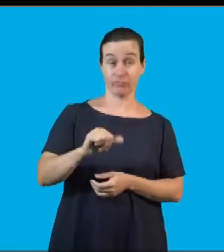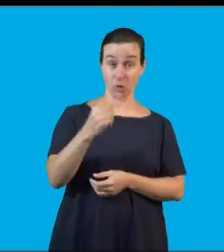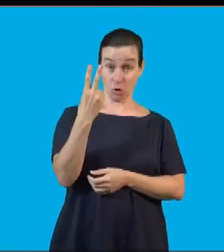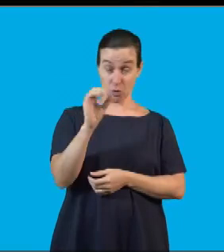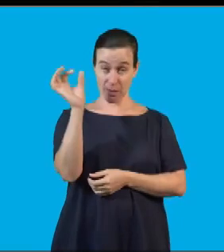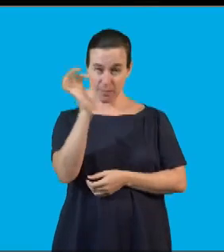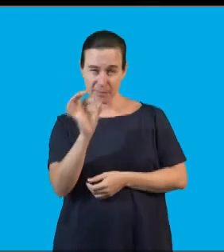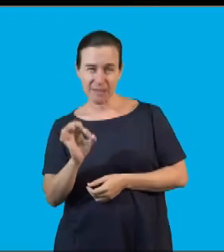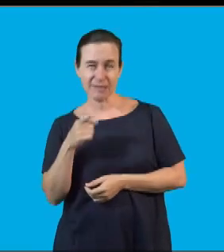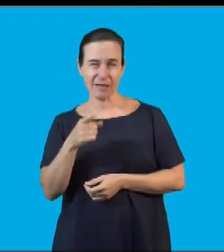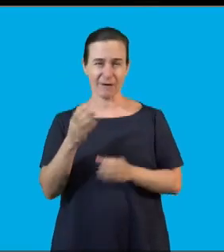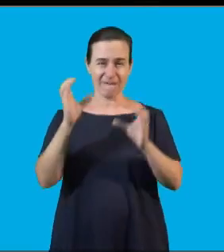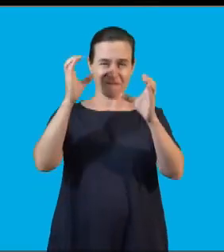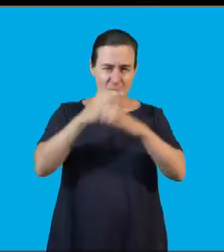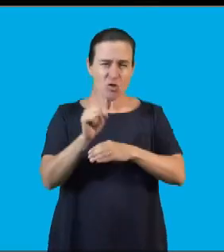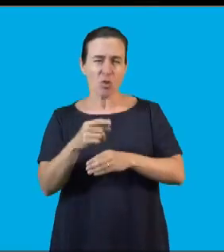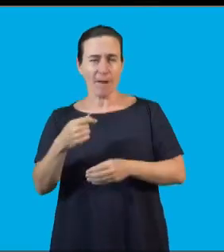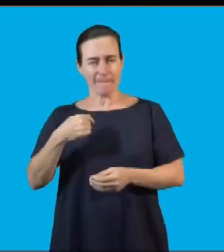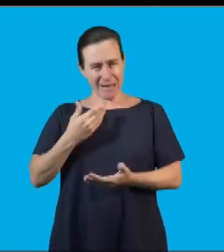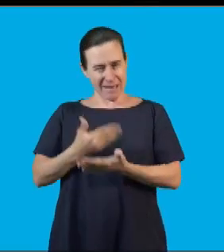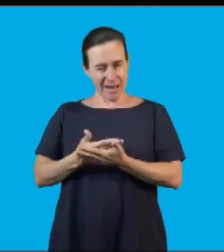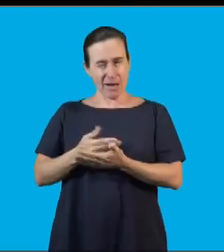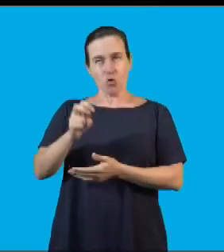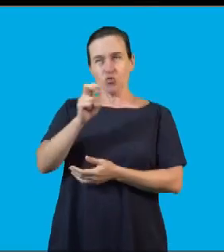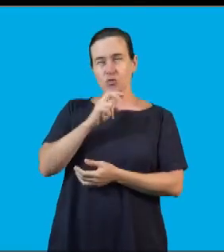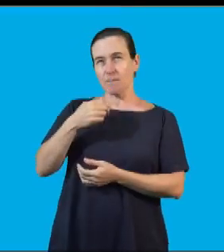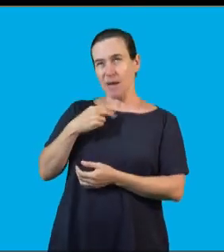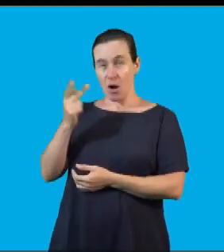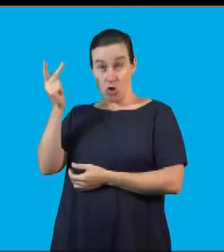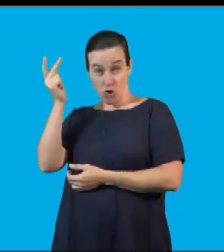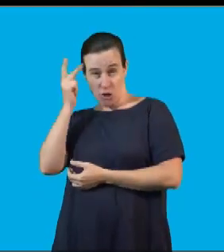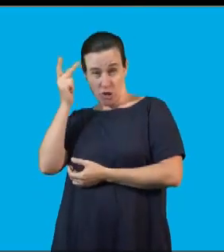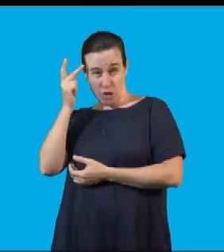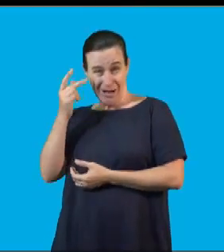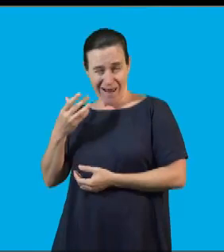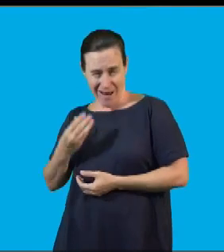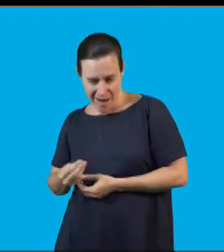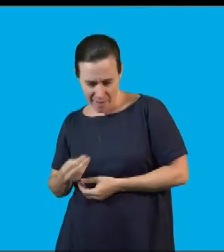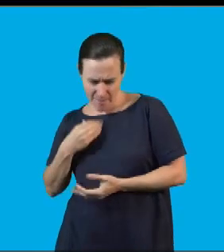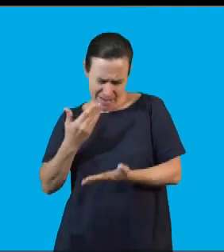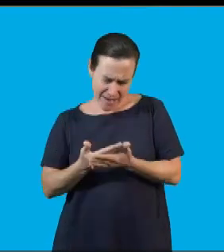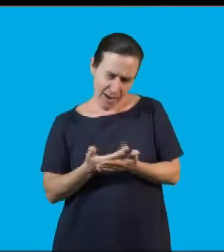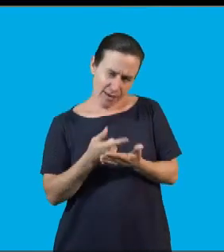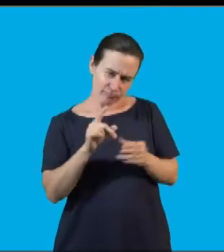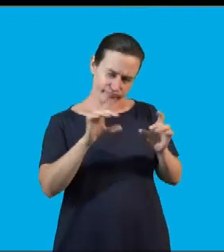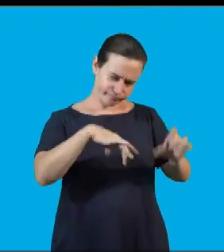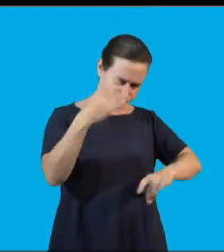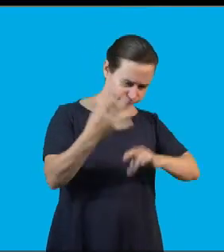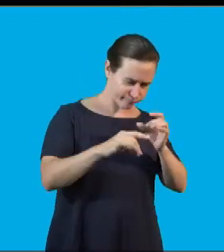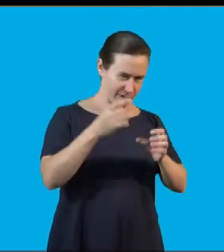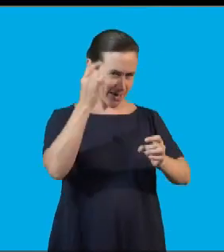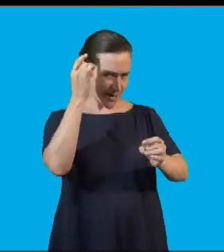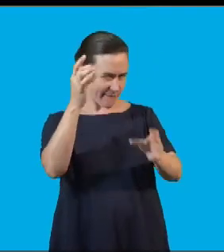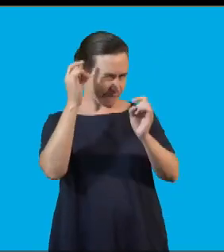20% will focus on insight and application. These questions test your ability to apply,